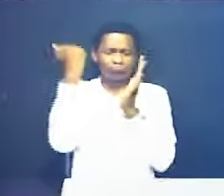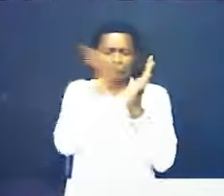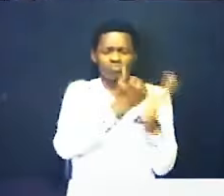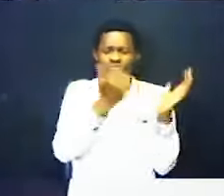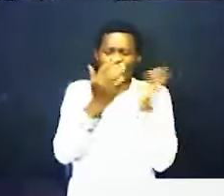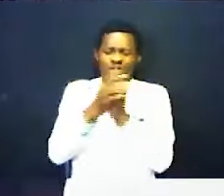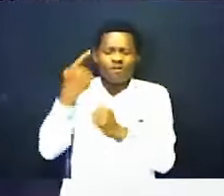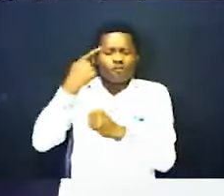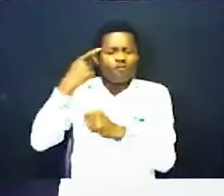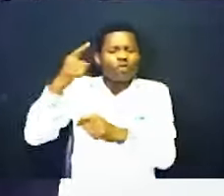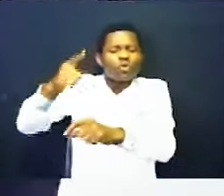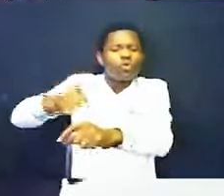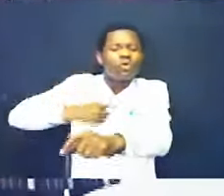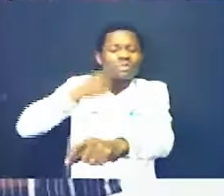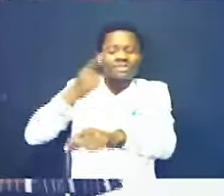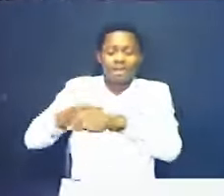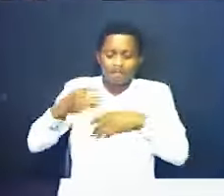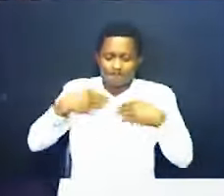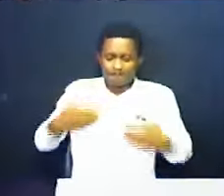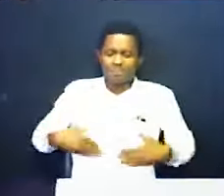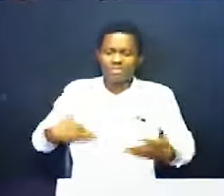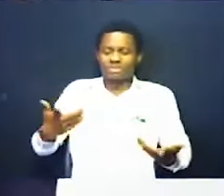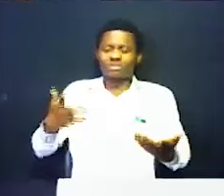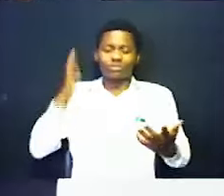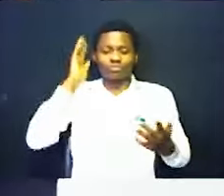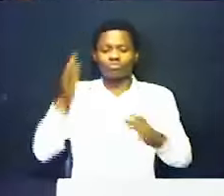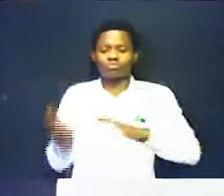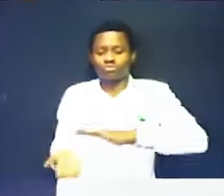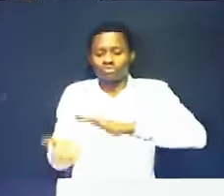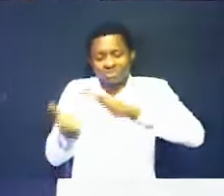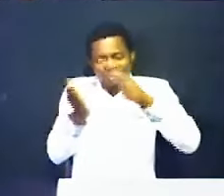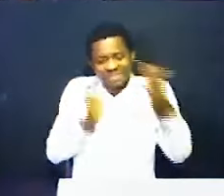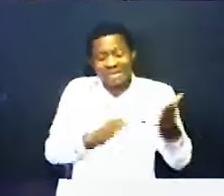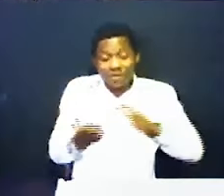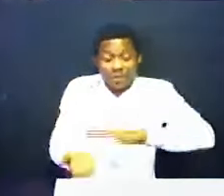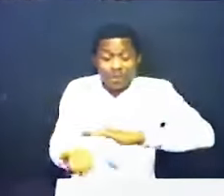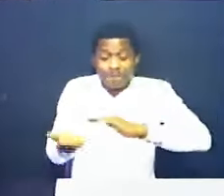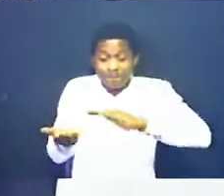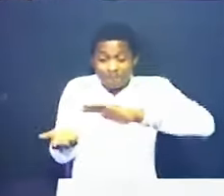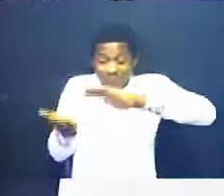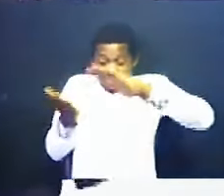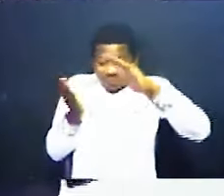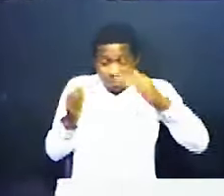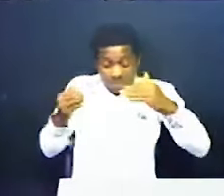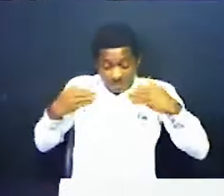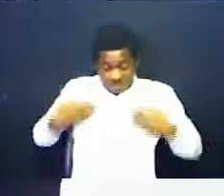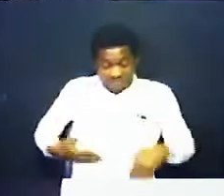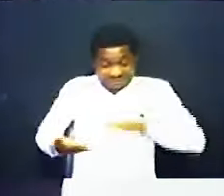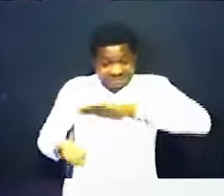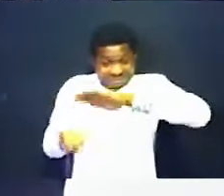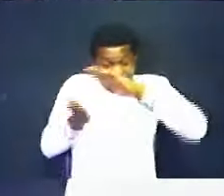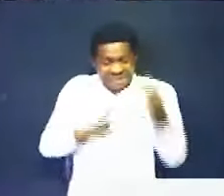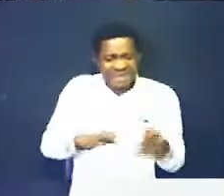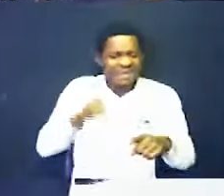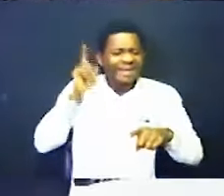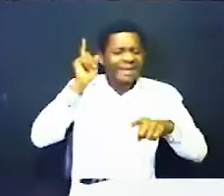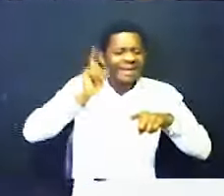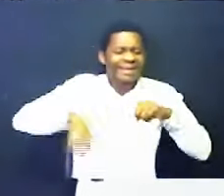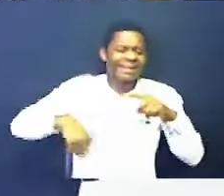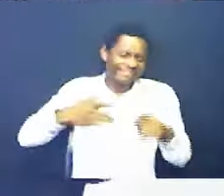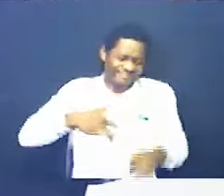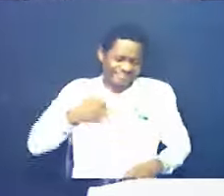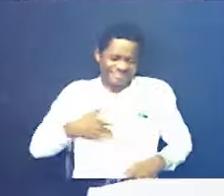pedu na sendu ema ohunu se wo fa ya omu nanso obomode a jai manu koso aba sendu ani mu a obehu se